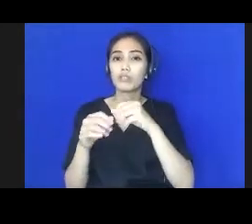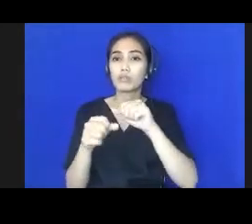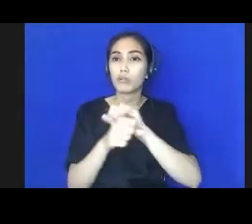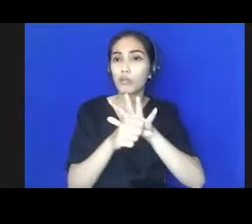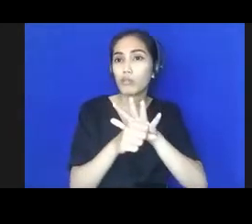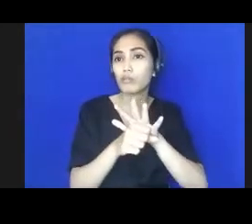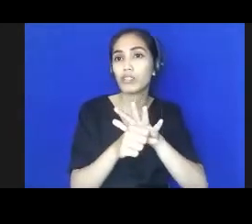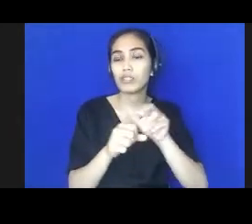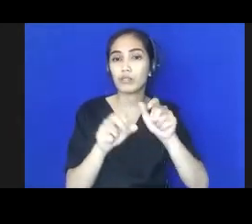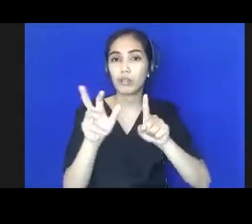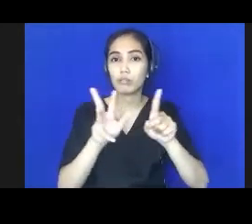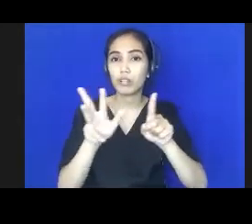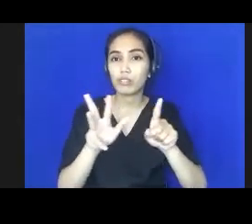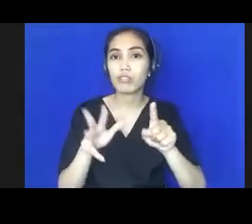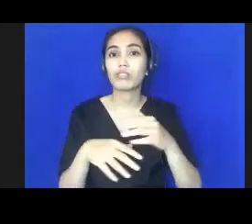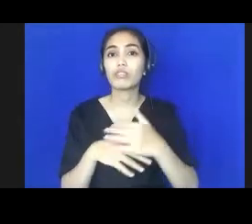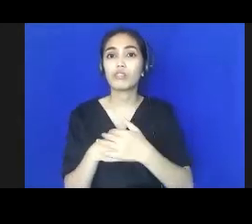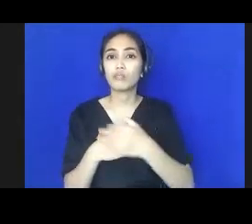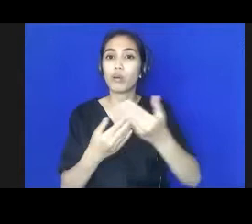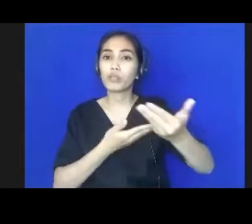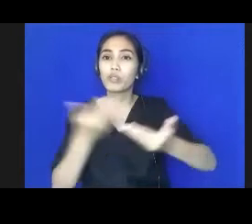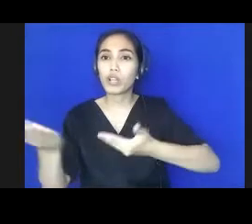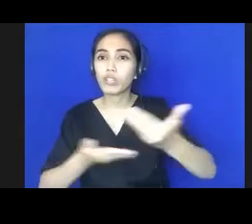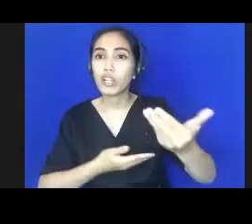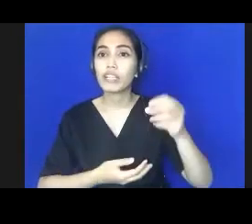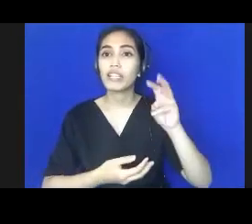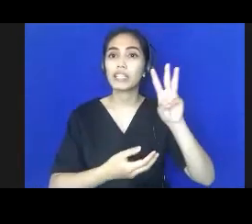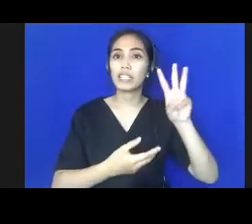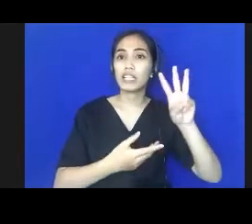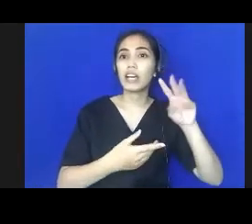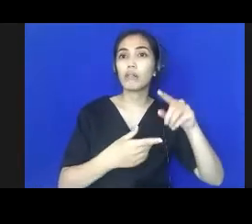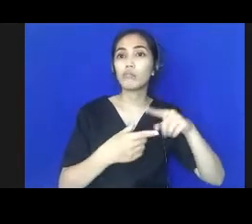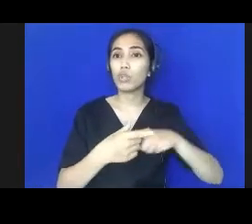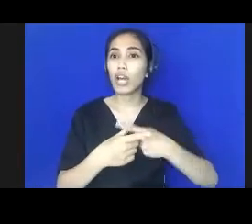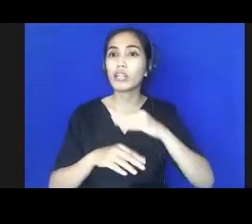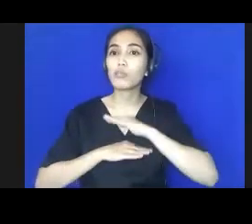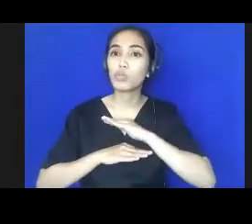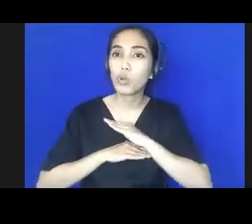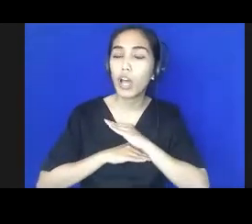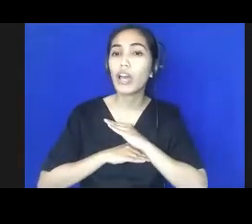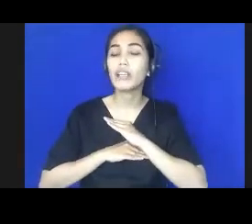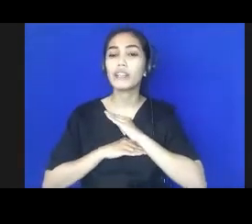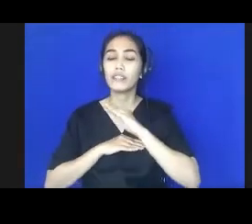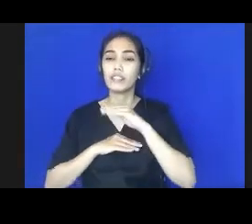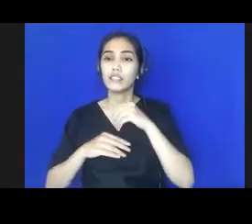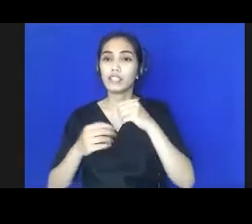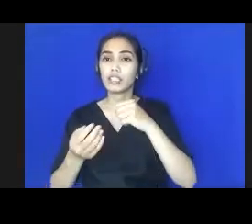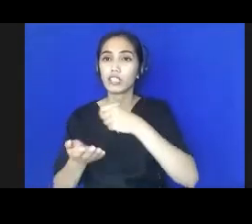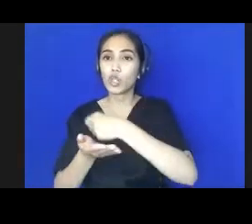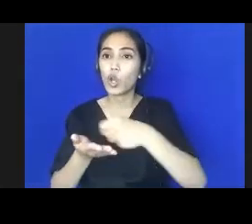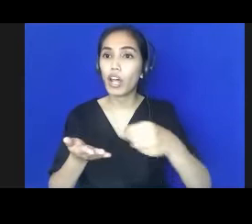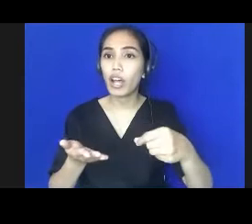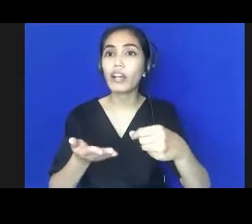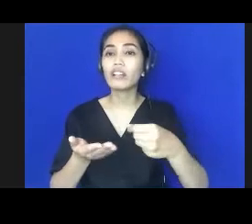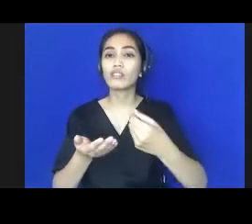persevered. They did things like distribute 3 months' supplies to schools at the beginning of the school year. They distribute them to